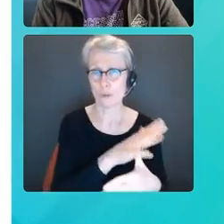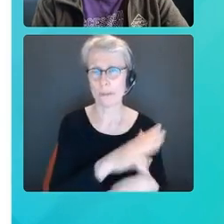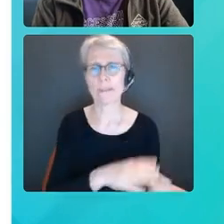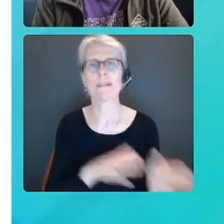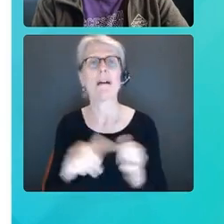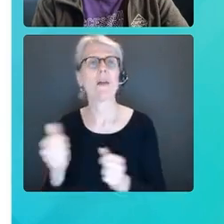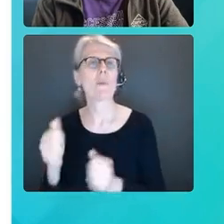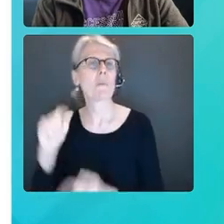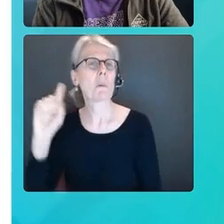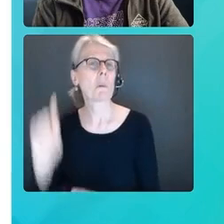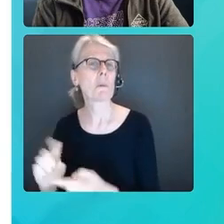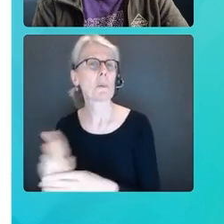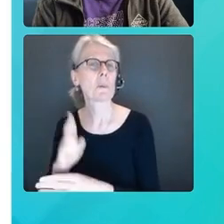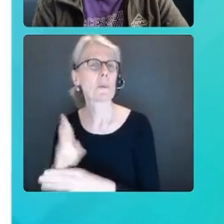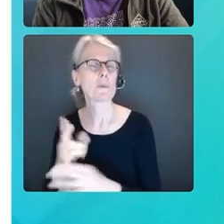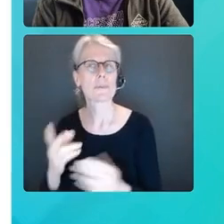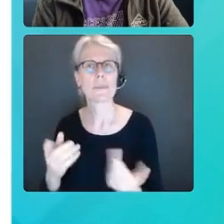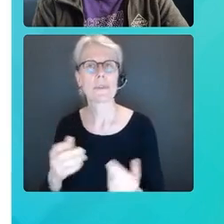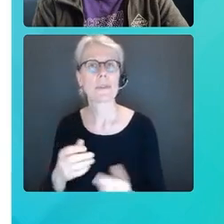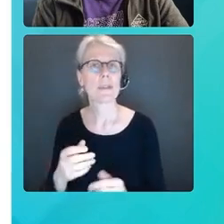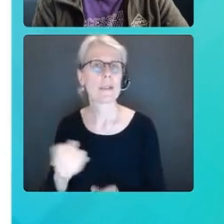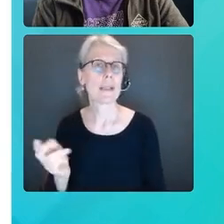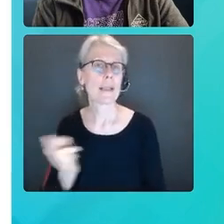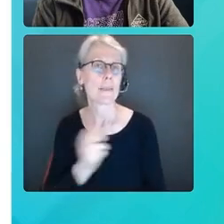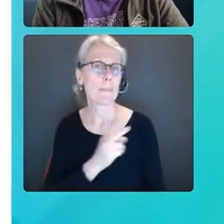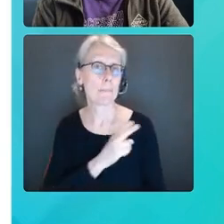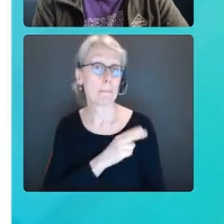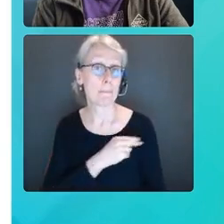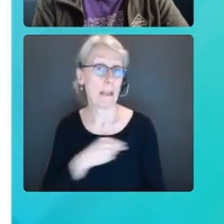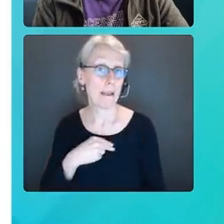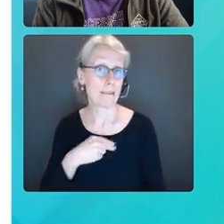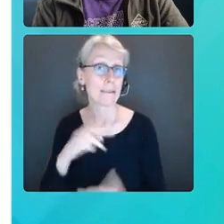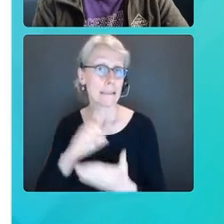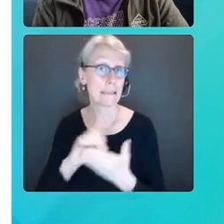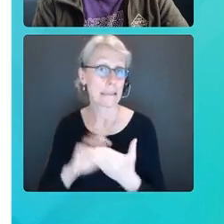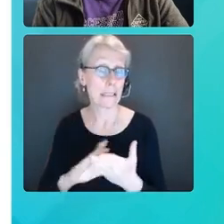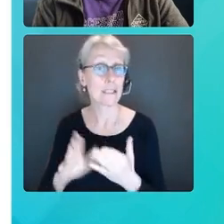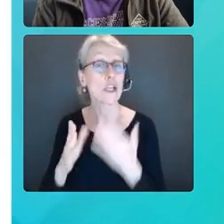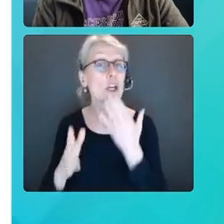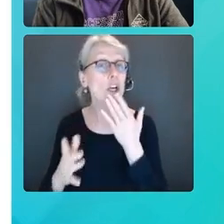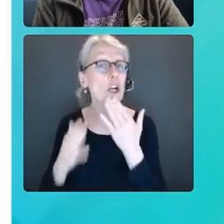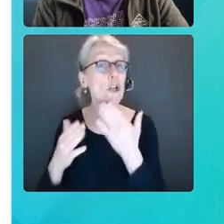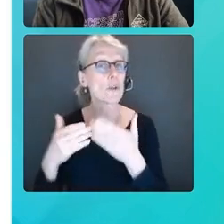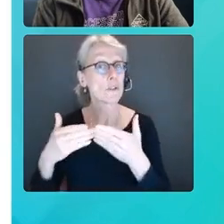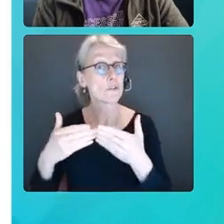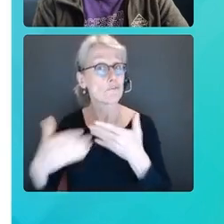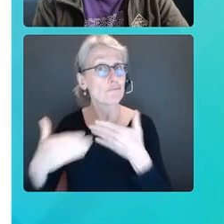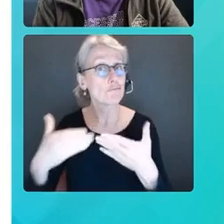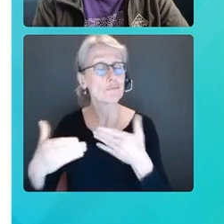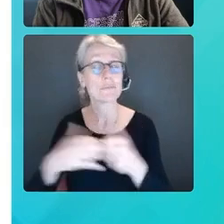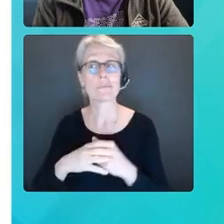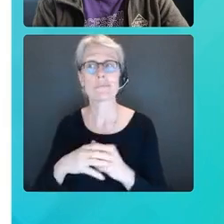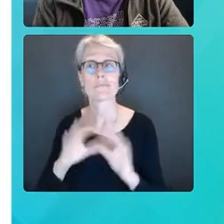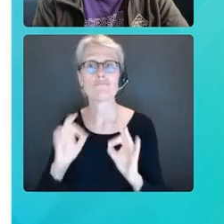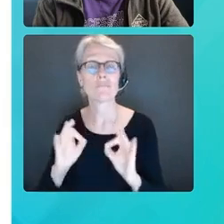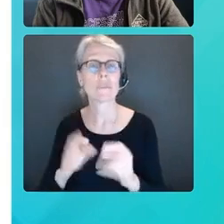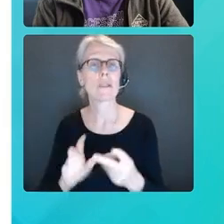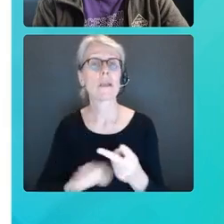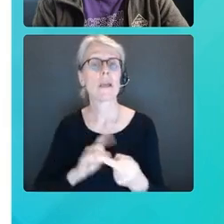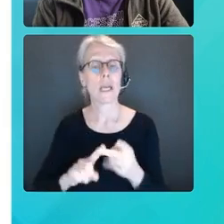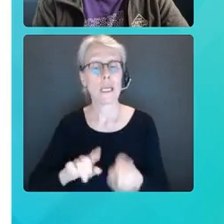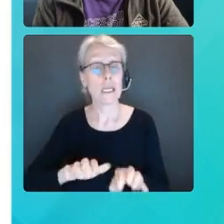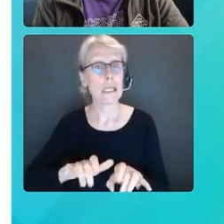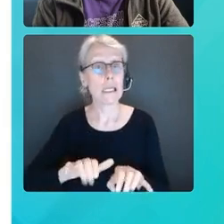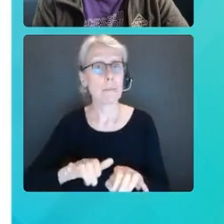them now, like the badge designer, we're working to give it good color contrast. We're working to make a keyboard